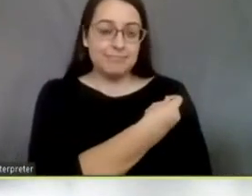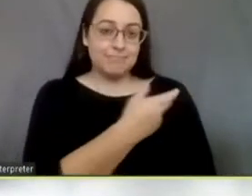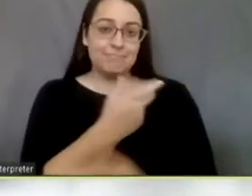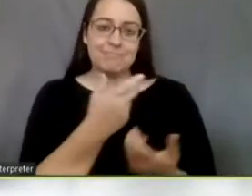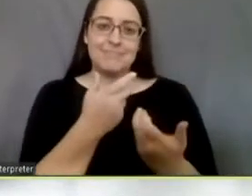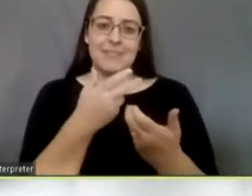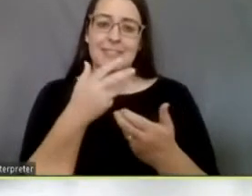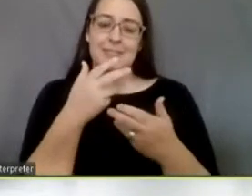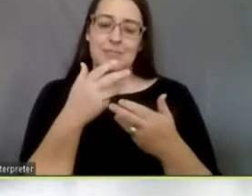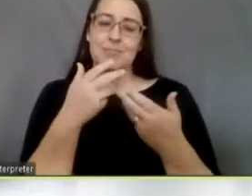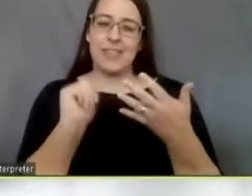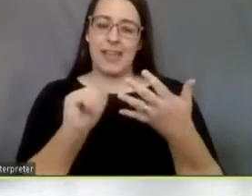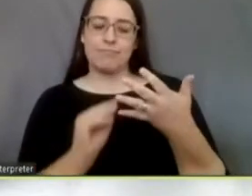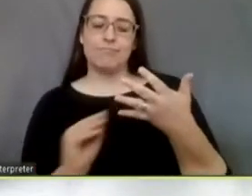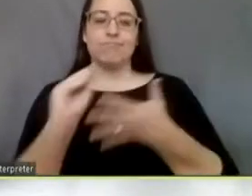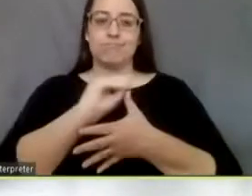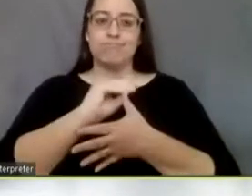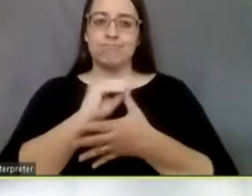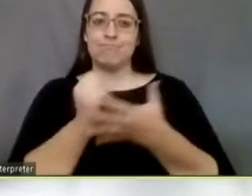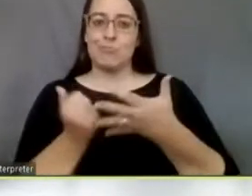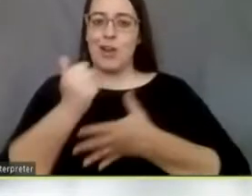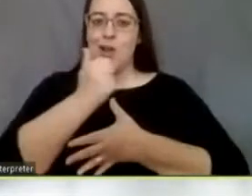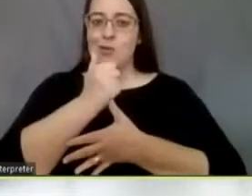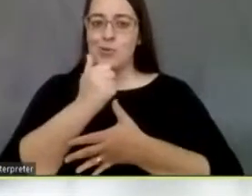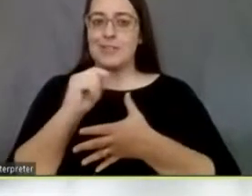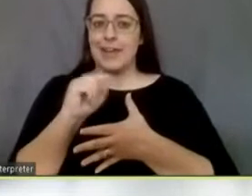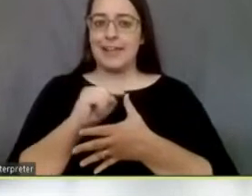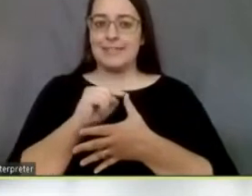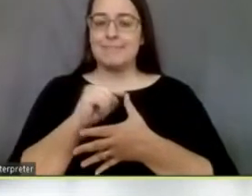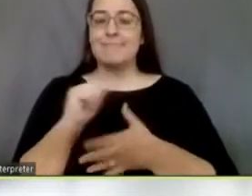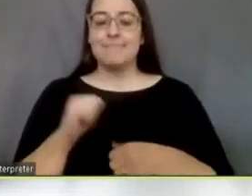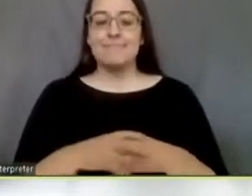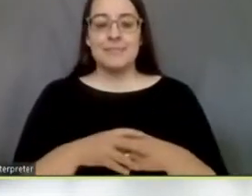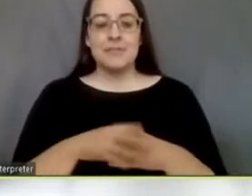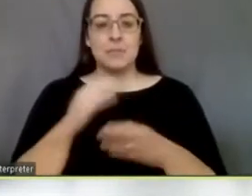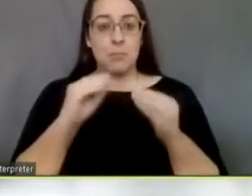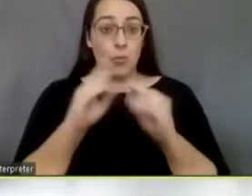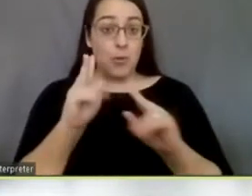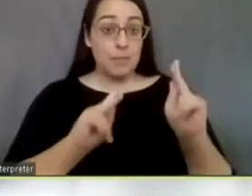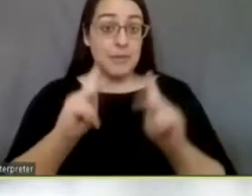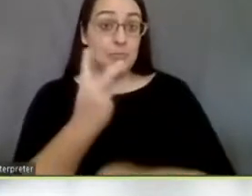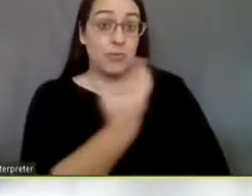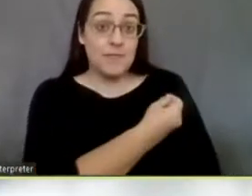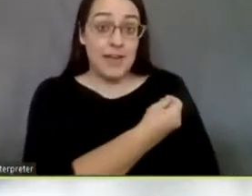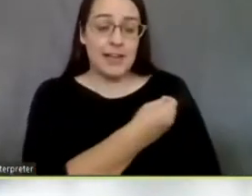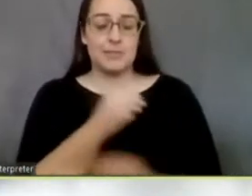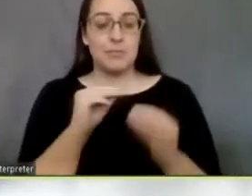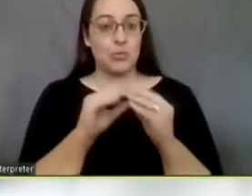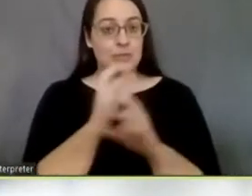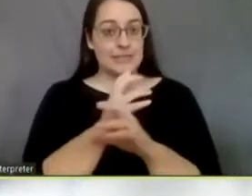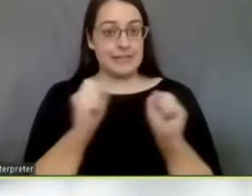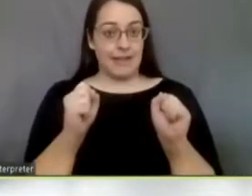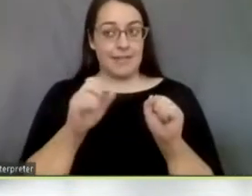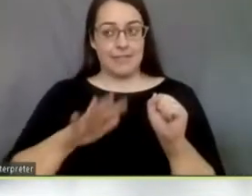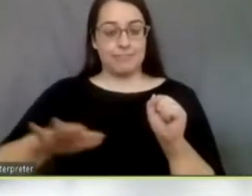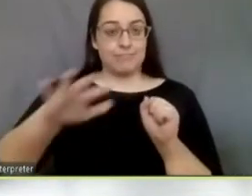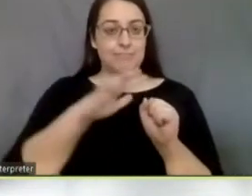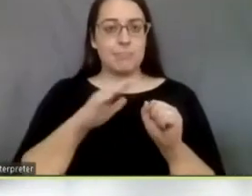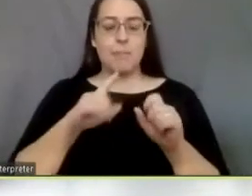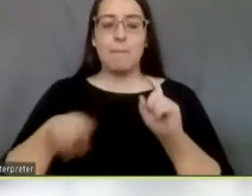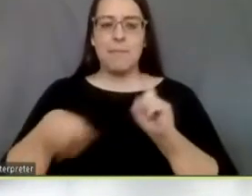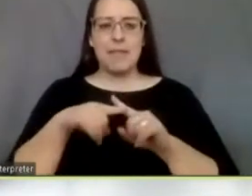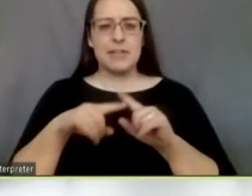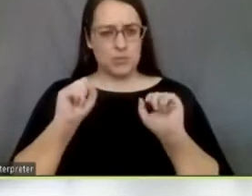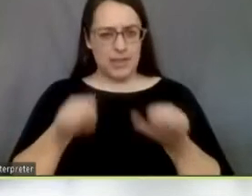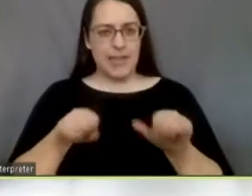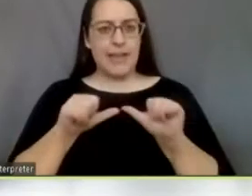that a priority. And the more people that we get vaccinated, then the safer we are as a city, but also the more productive we